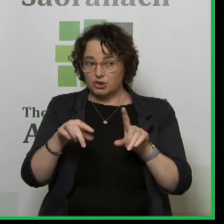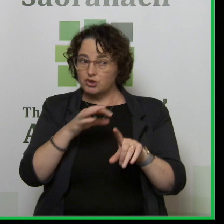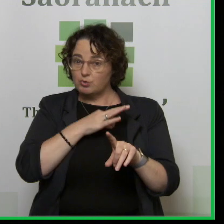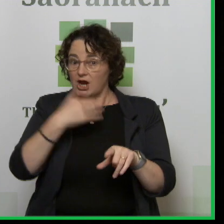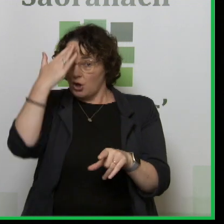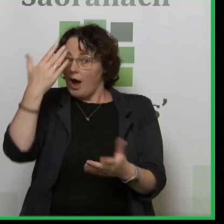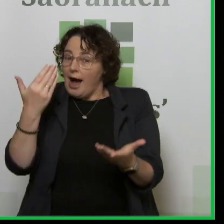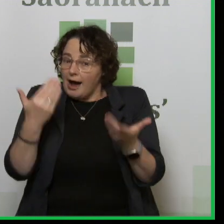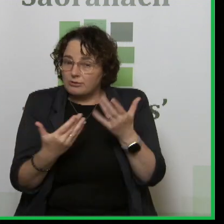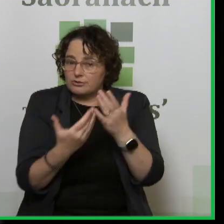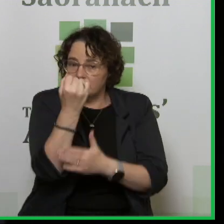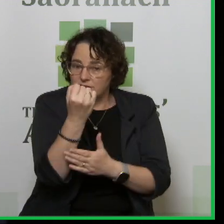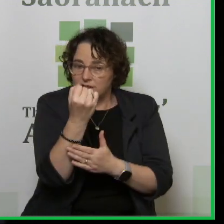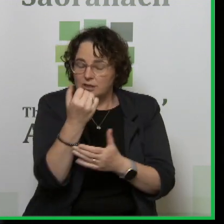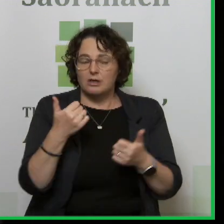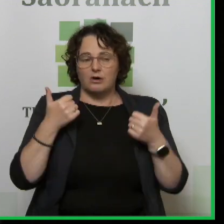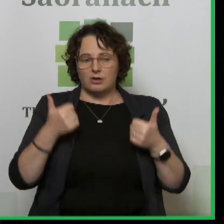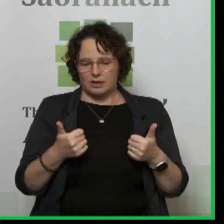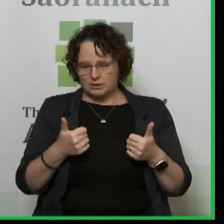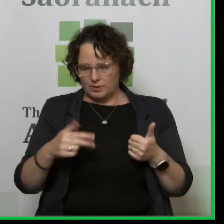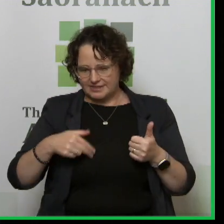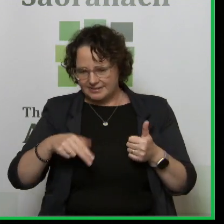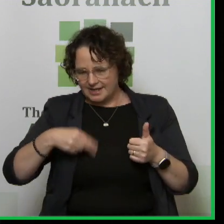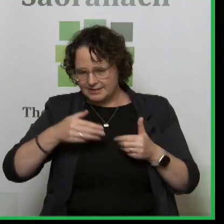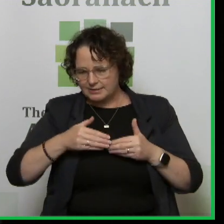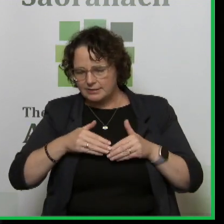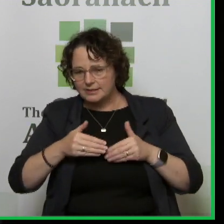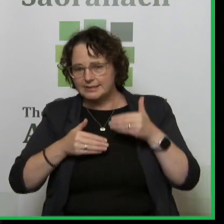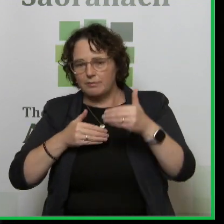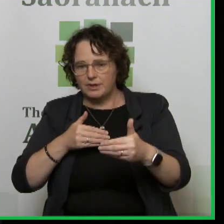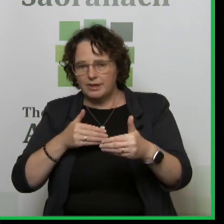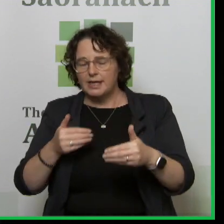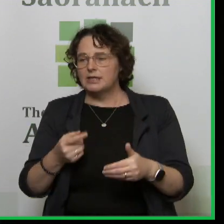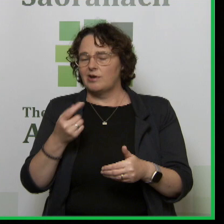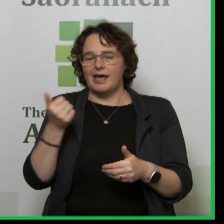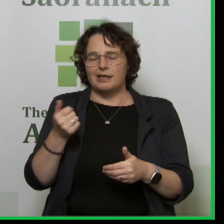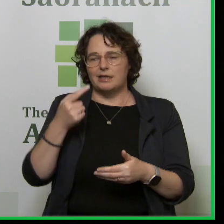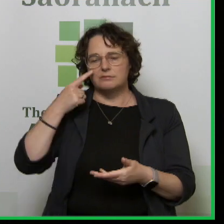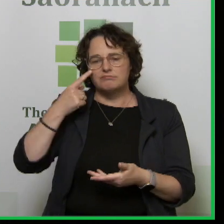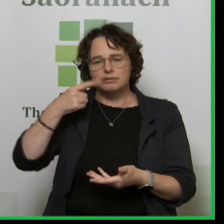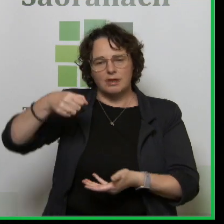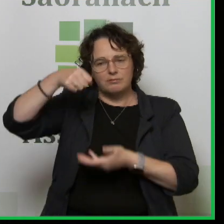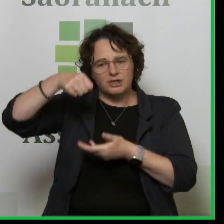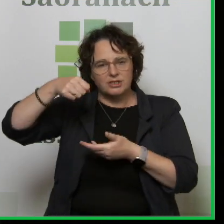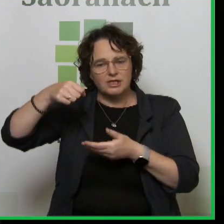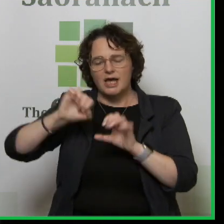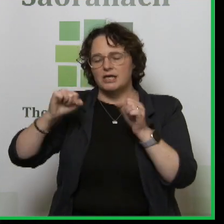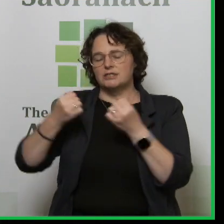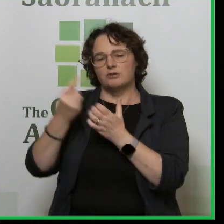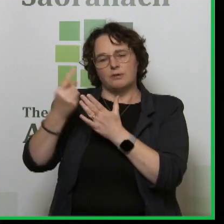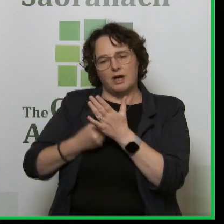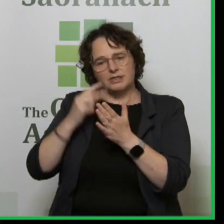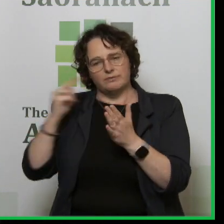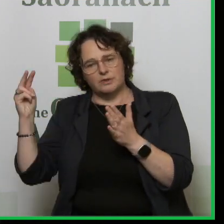challenge is, where do we go from here? So the argument is, in any budget you look from a social policy point of view, at least